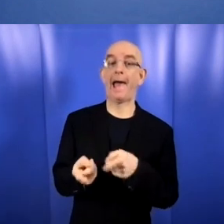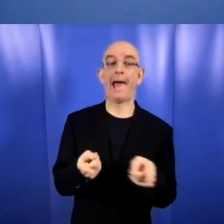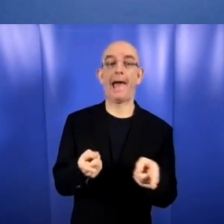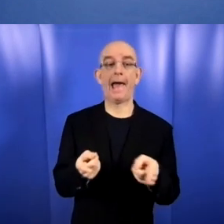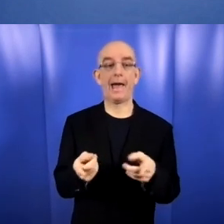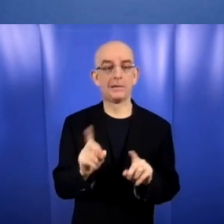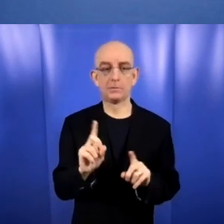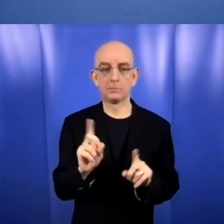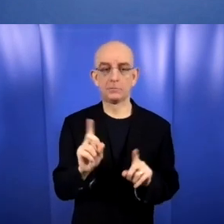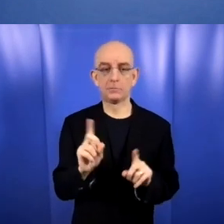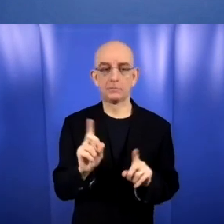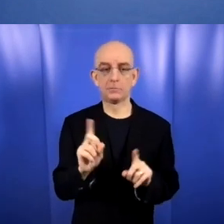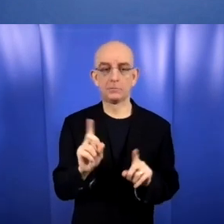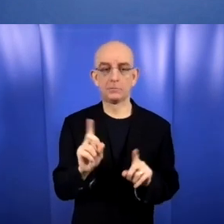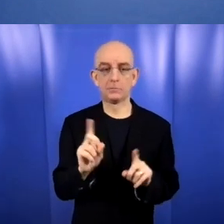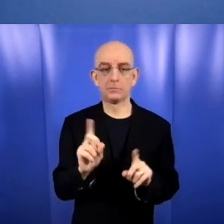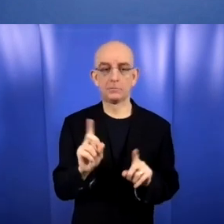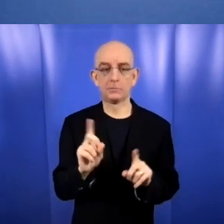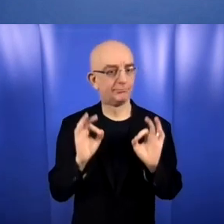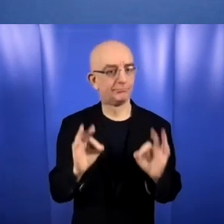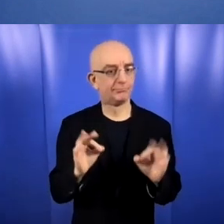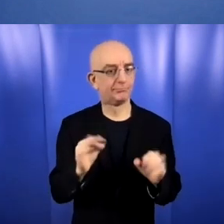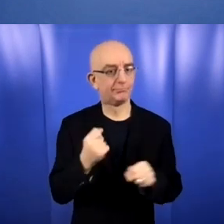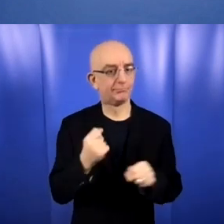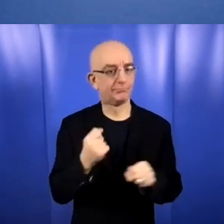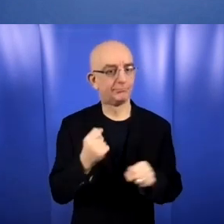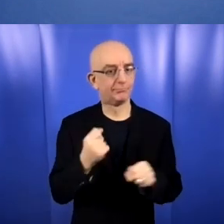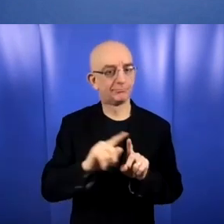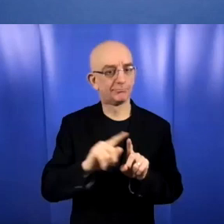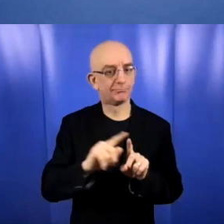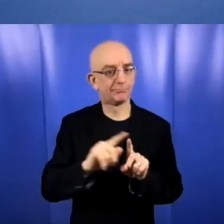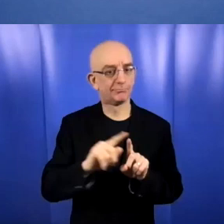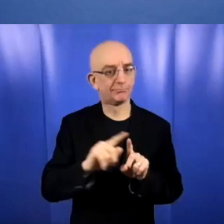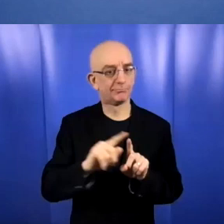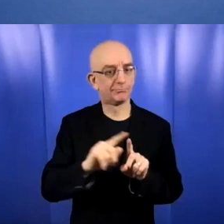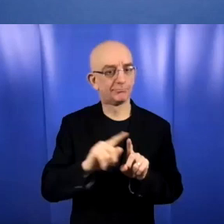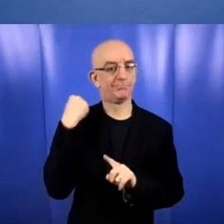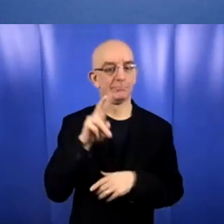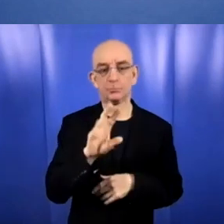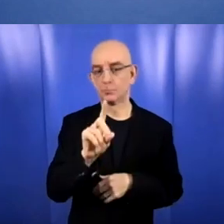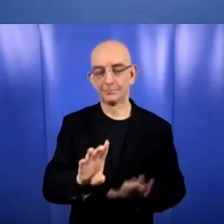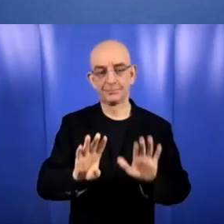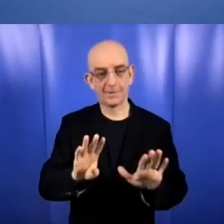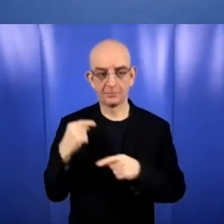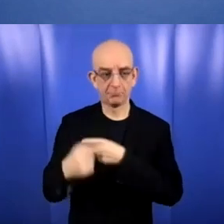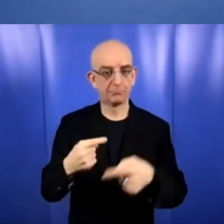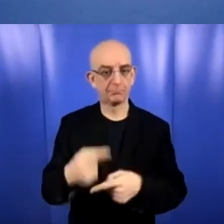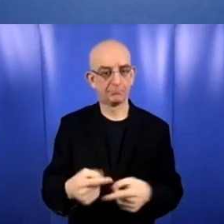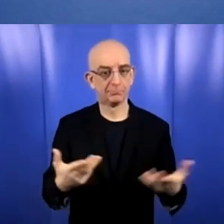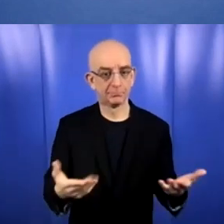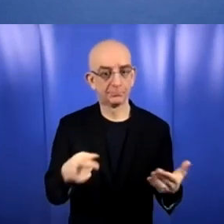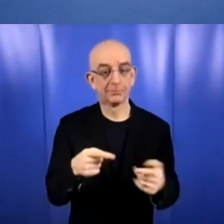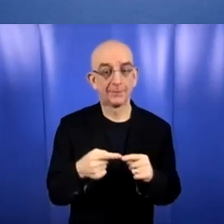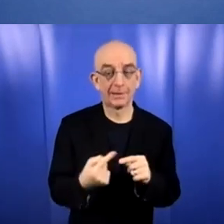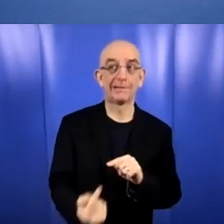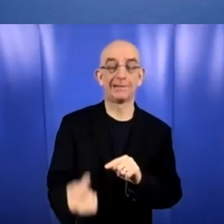the last Global Livelihoods and Economic Inclusion Survey, that indicated that 70% of refugees live in countries with restrictions on the right to